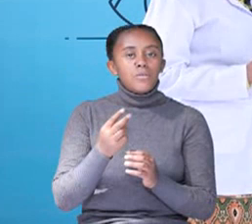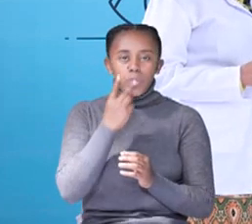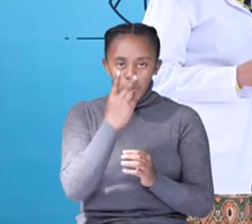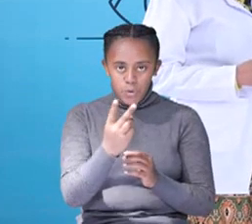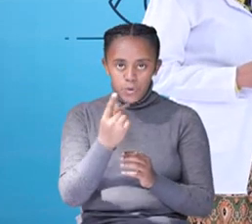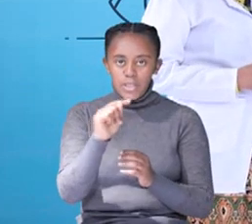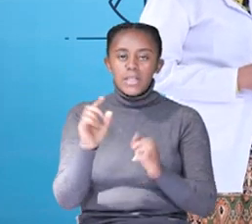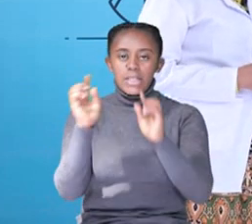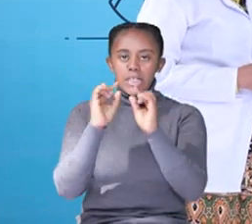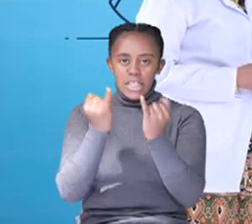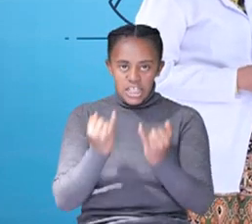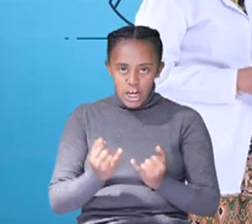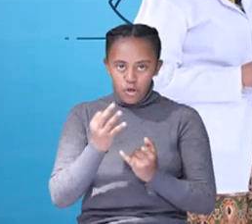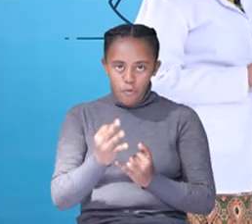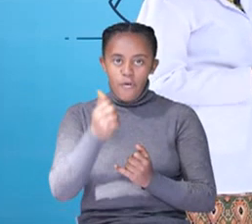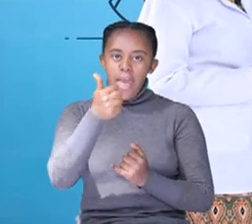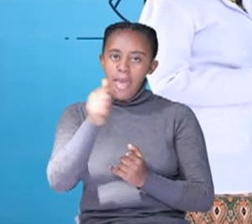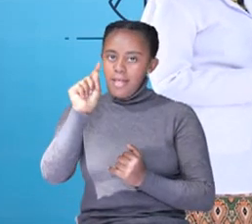the structure of ATP,